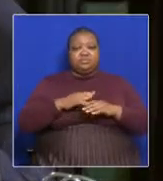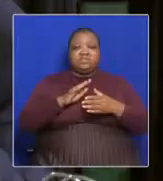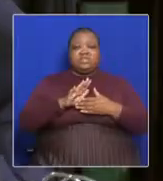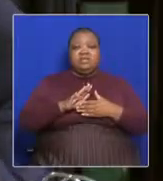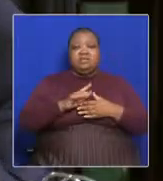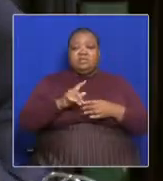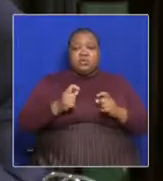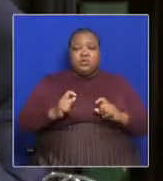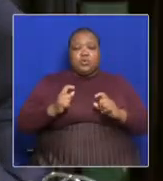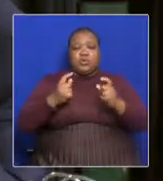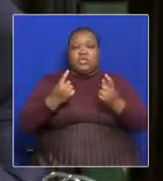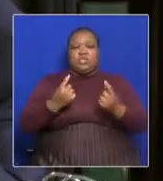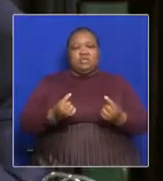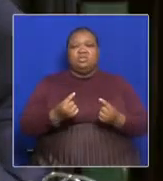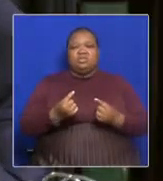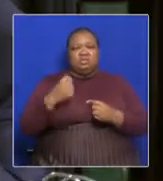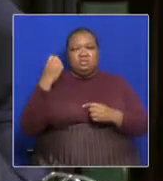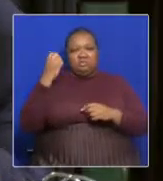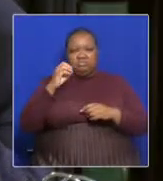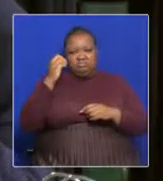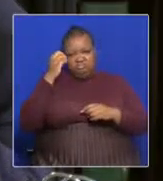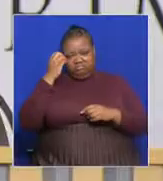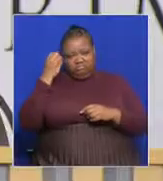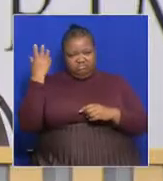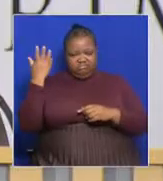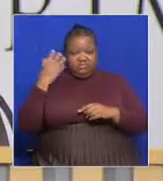on. You basically had no reason not to.